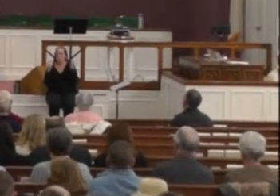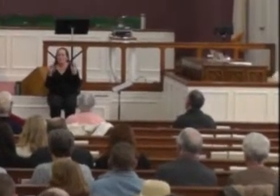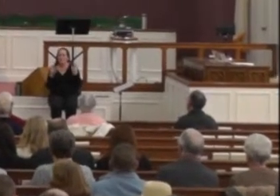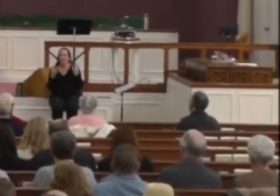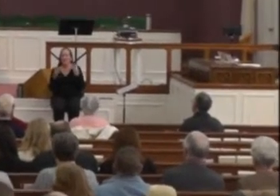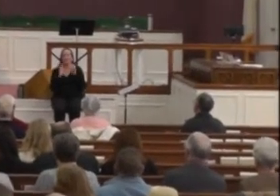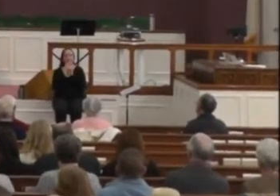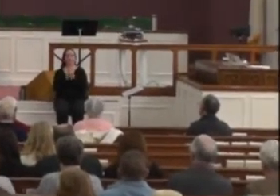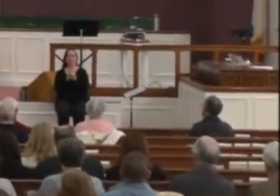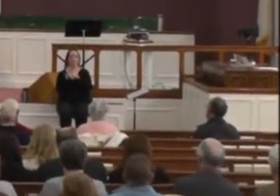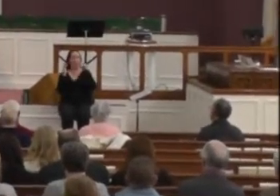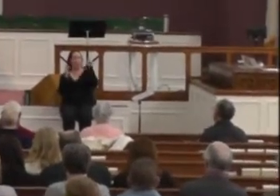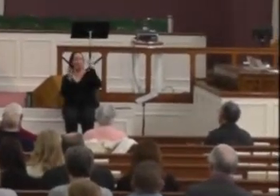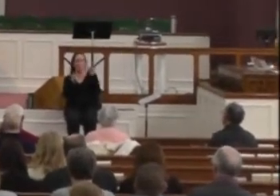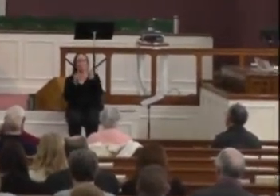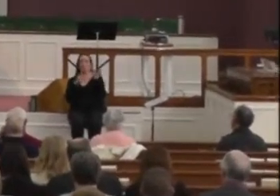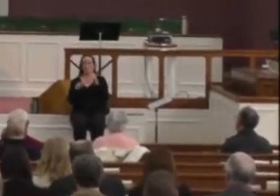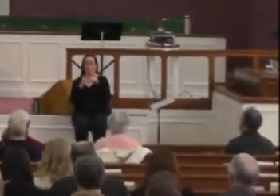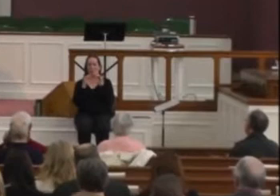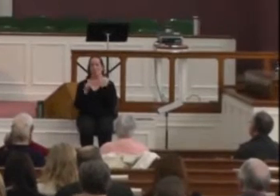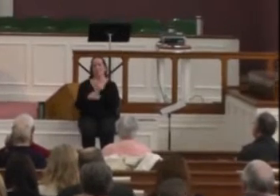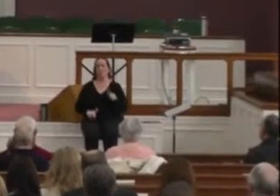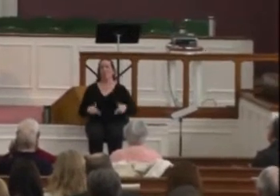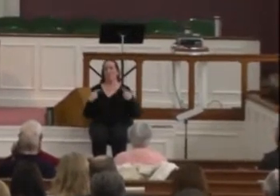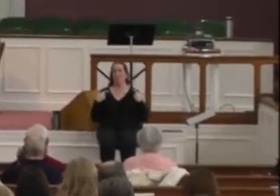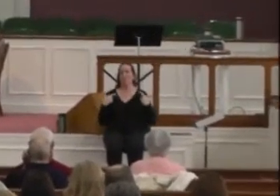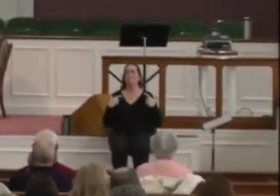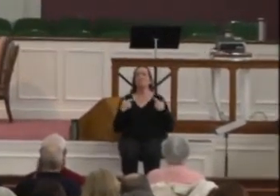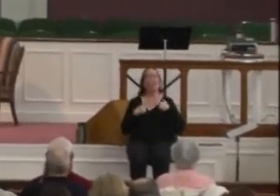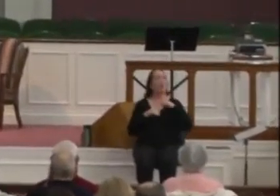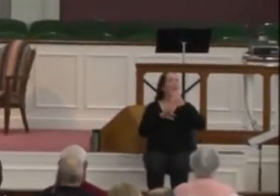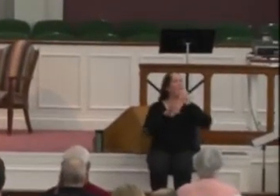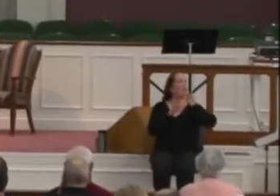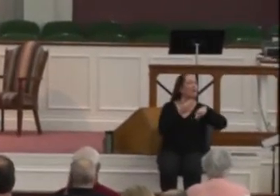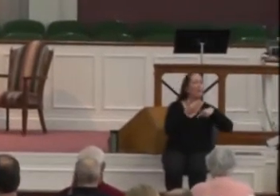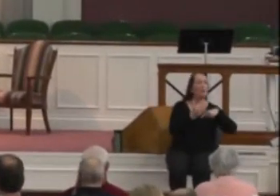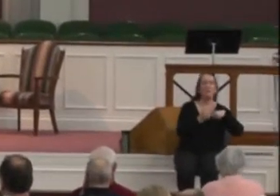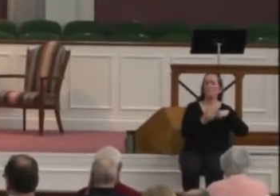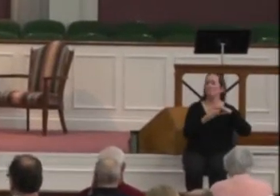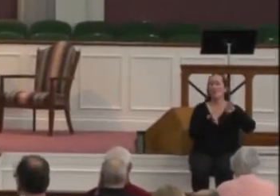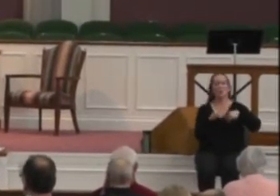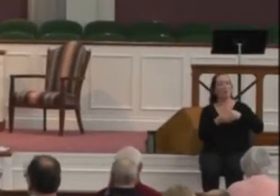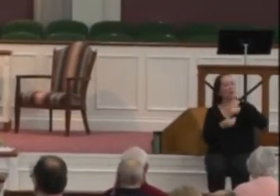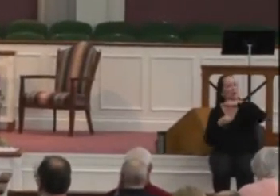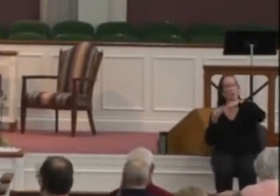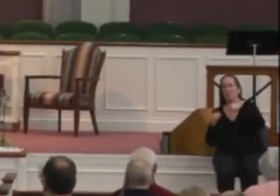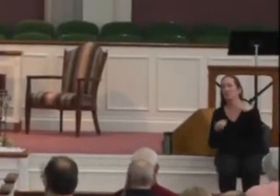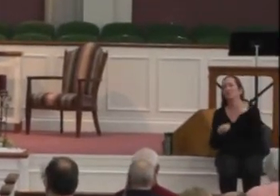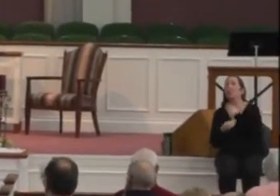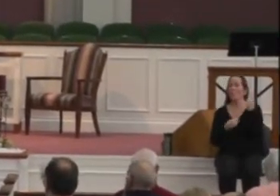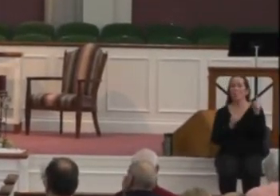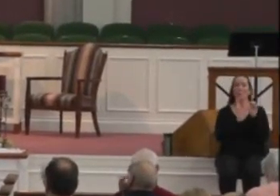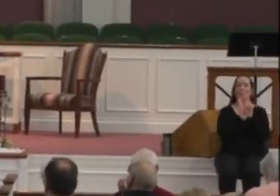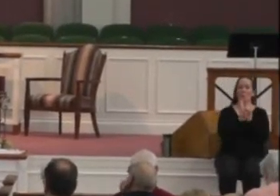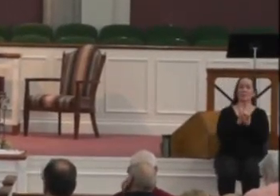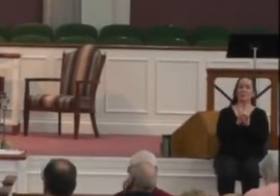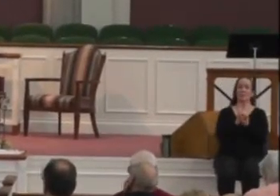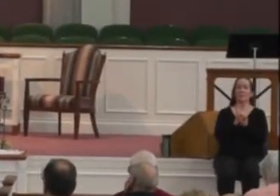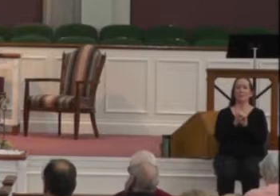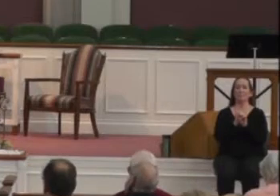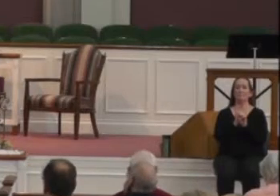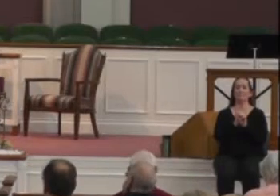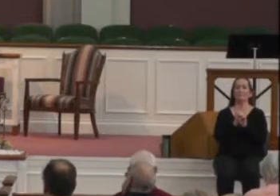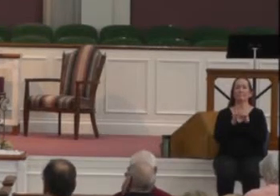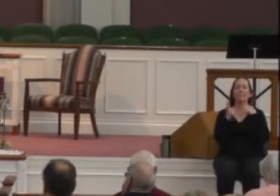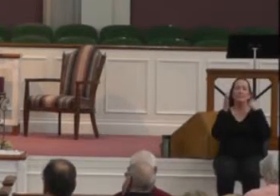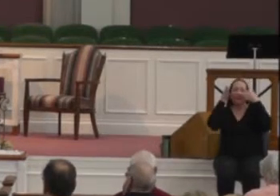to do in our lives all around us. And one of those examples that I was drawn to this